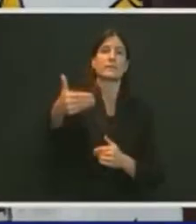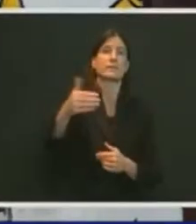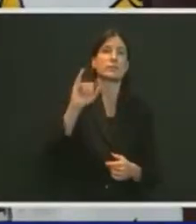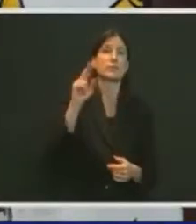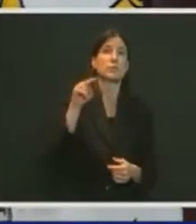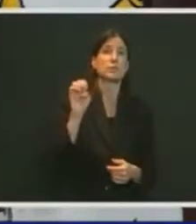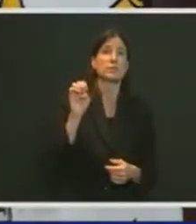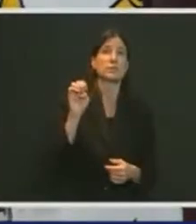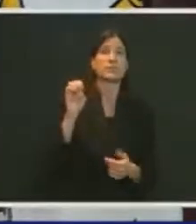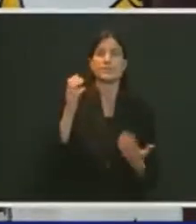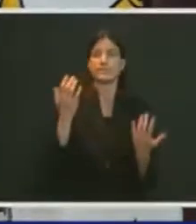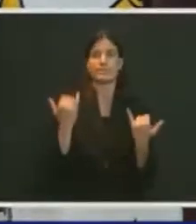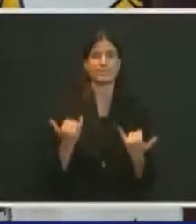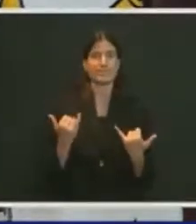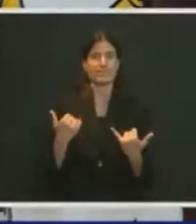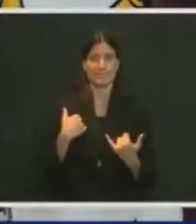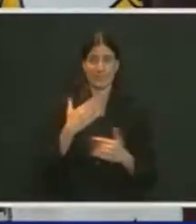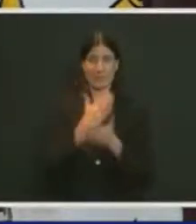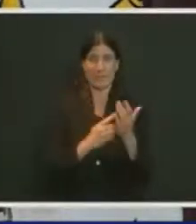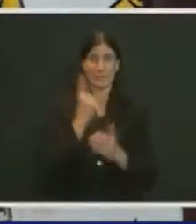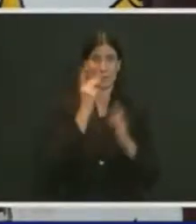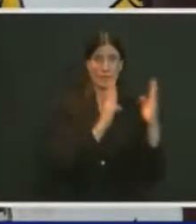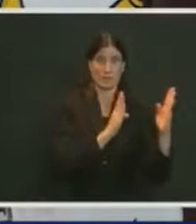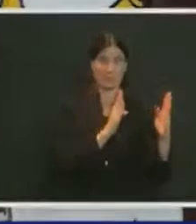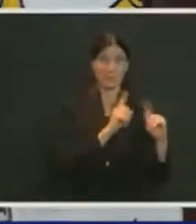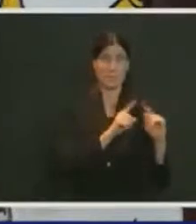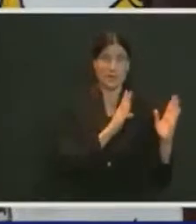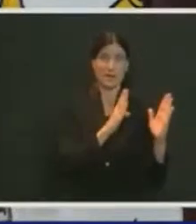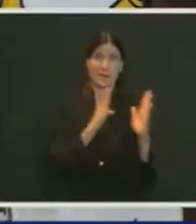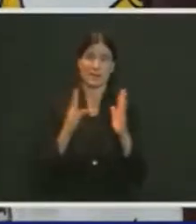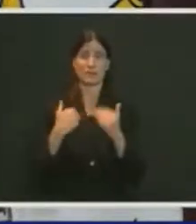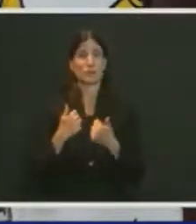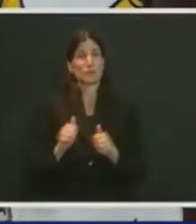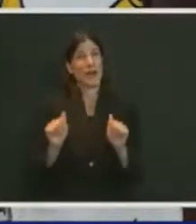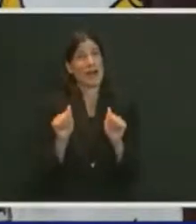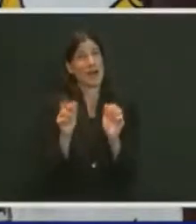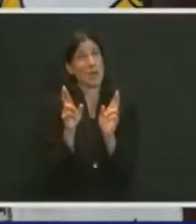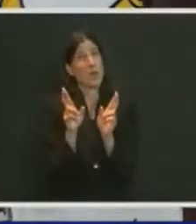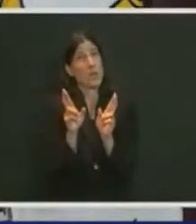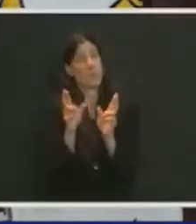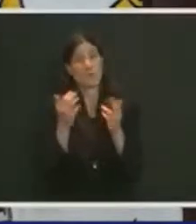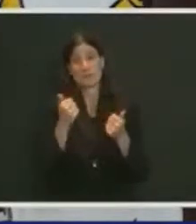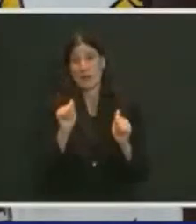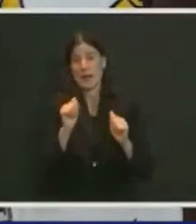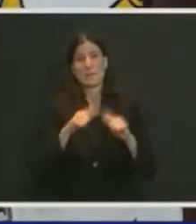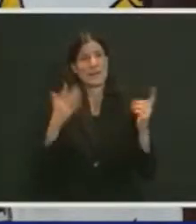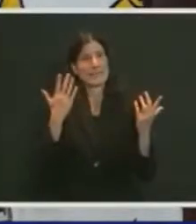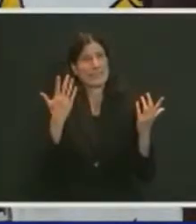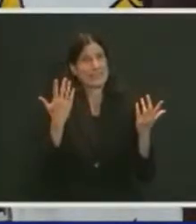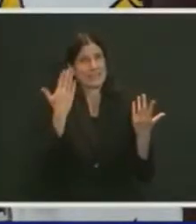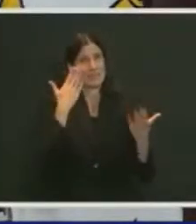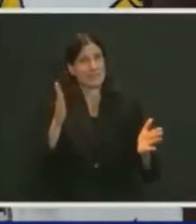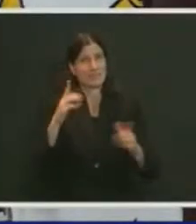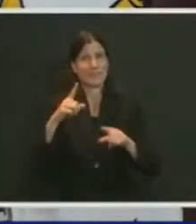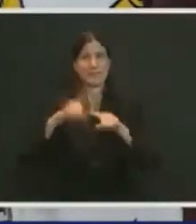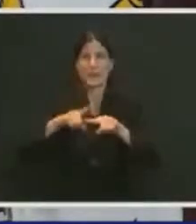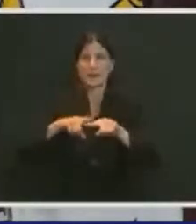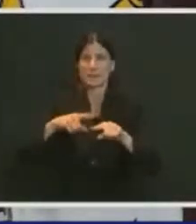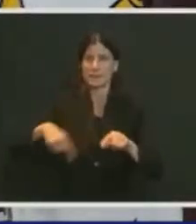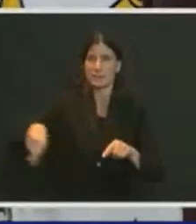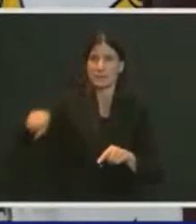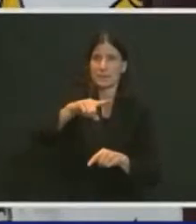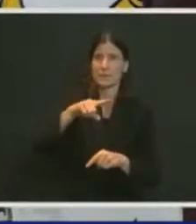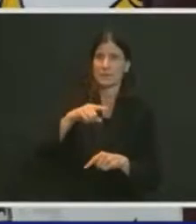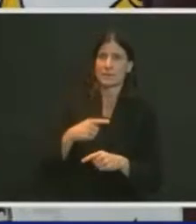listen, I'm just trying to do the best that I can to give the best guidance that I can. People are asking me, should I cancel my wedding in July if it was